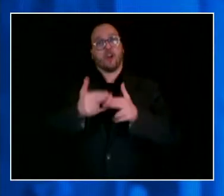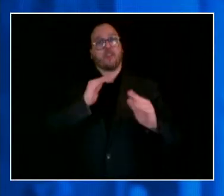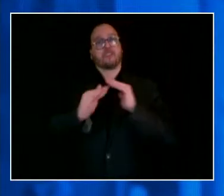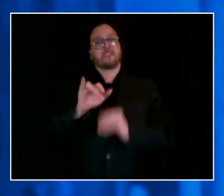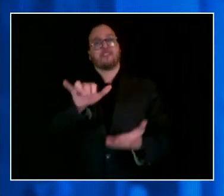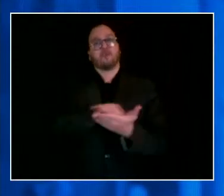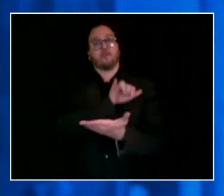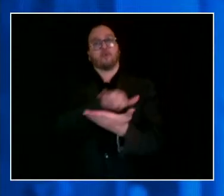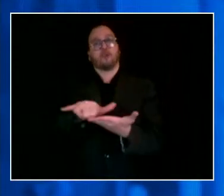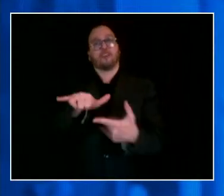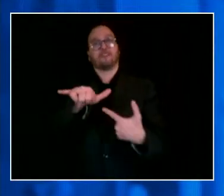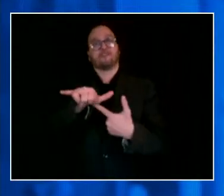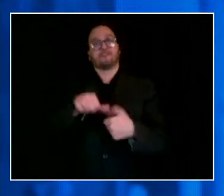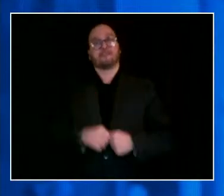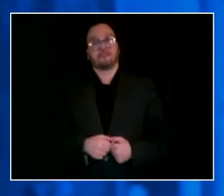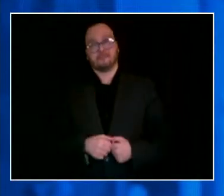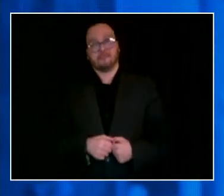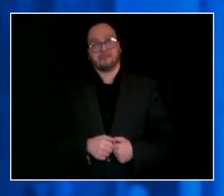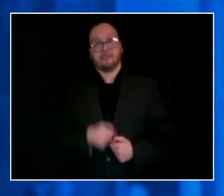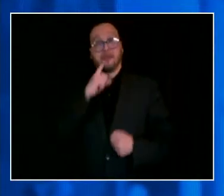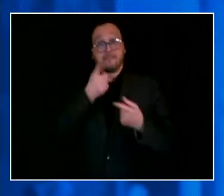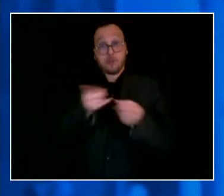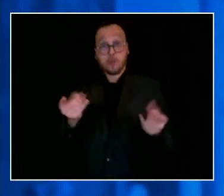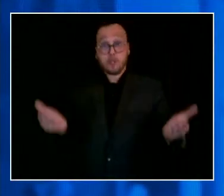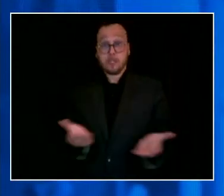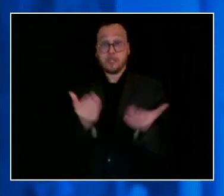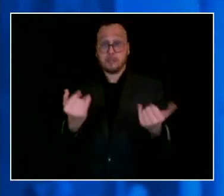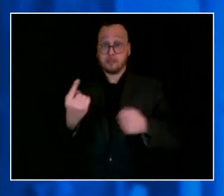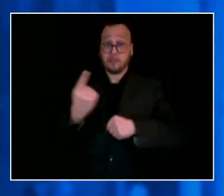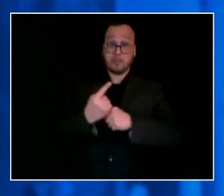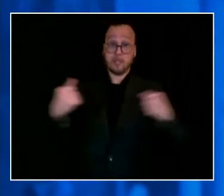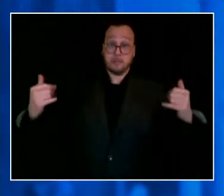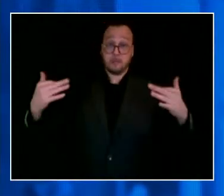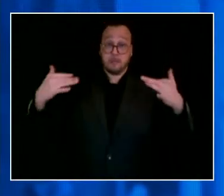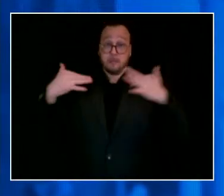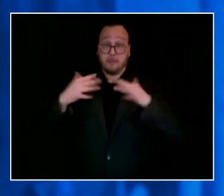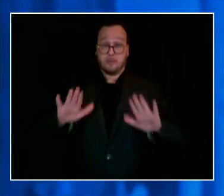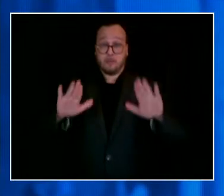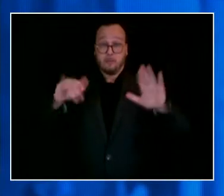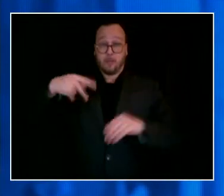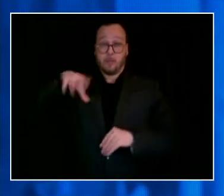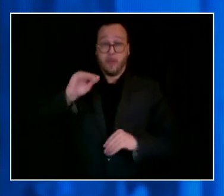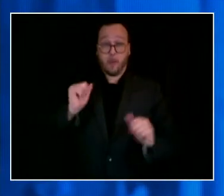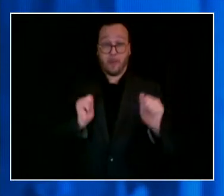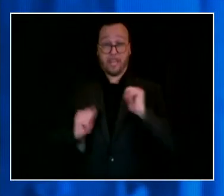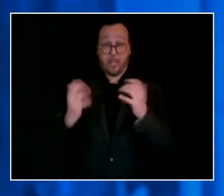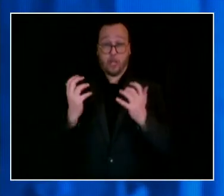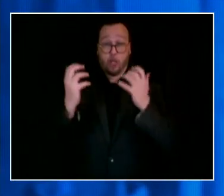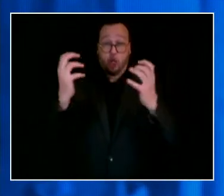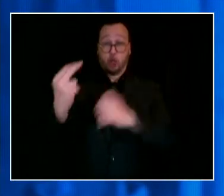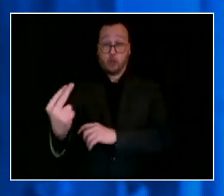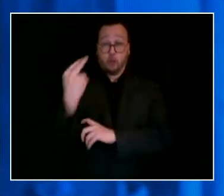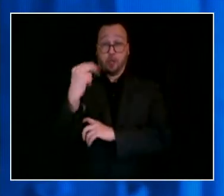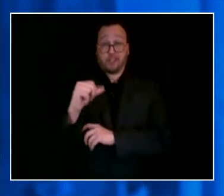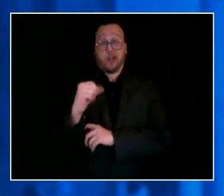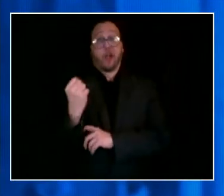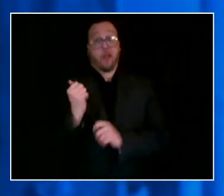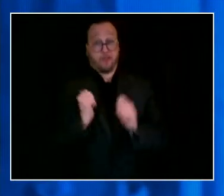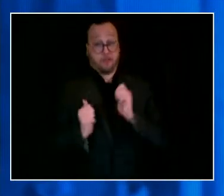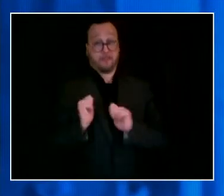And to all of you that are here today as you piled into this great Apollo Theater to watch another performance of a great